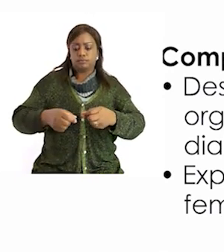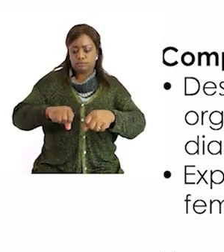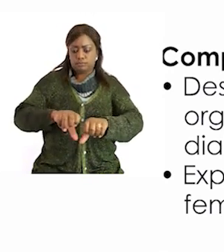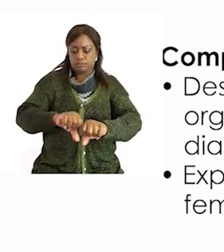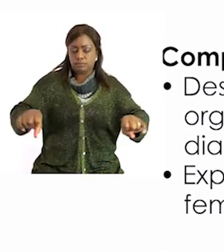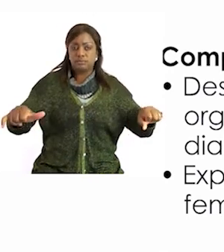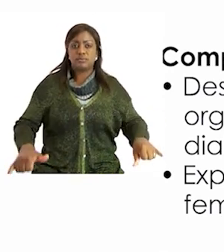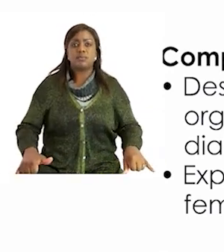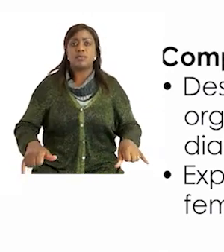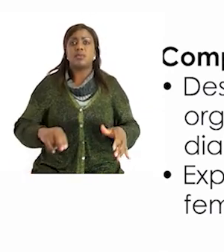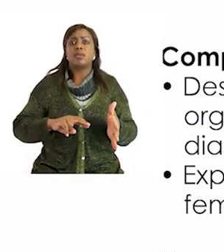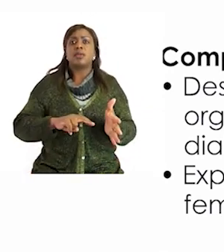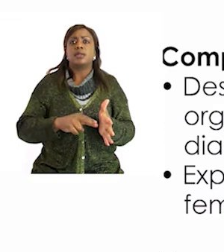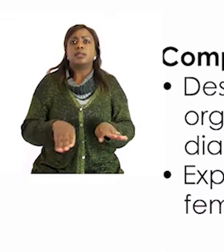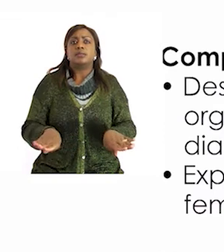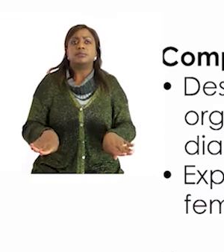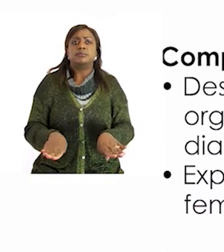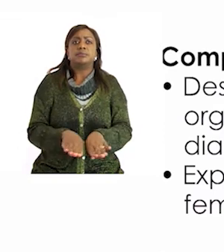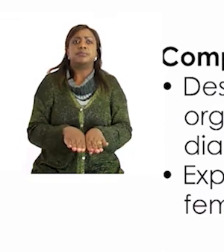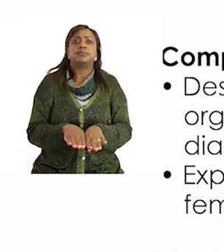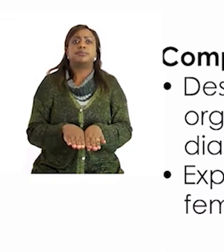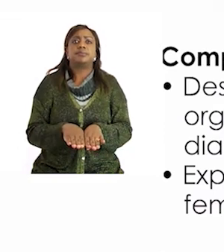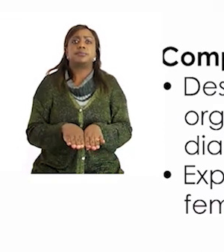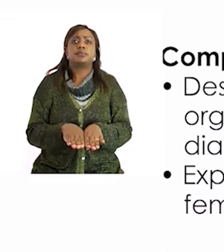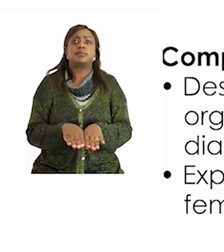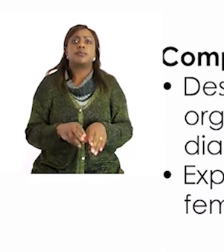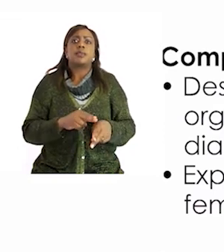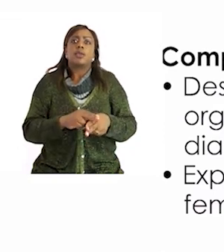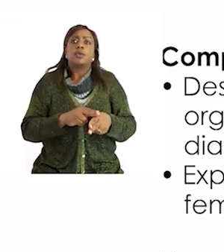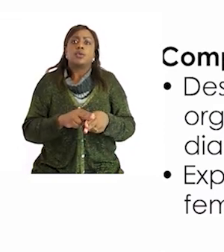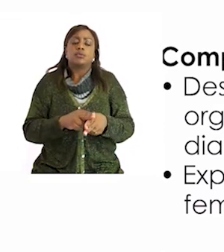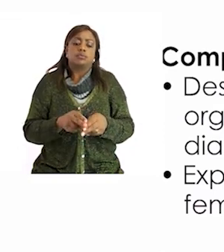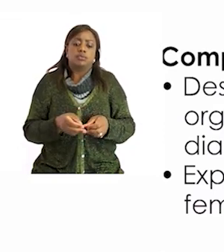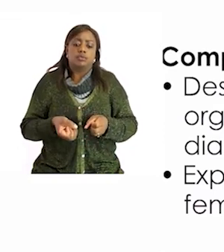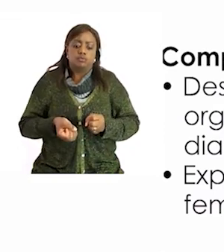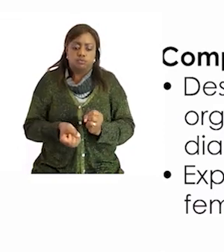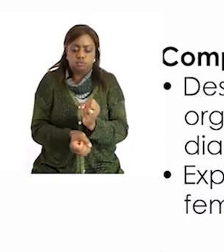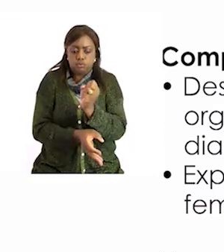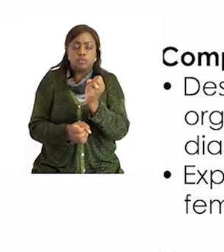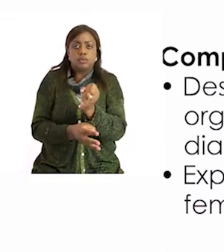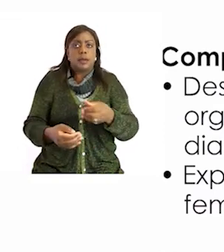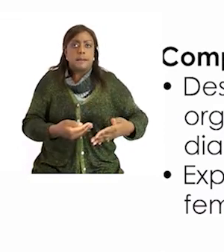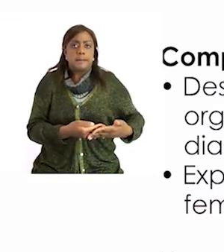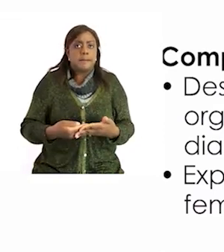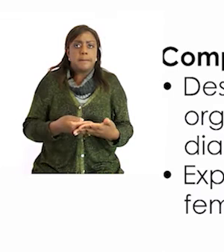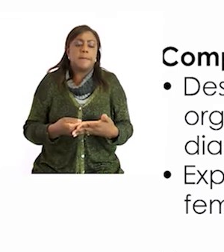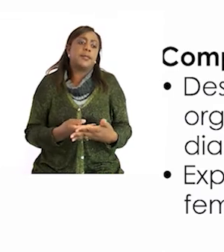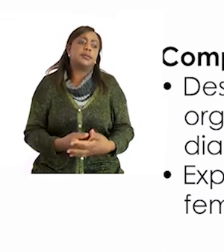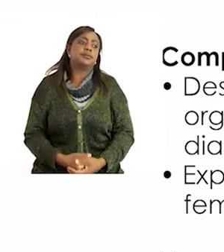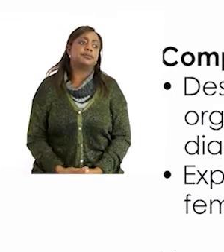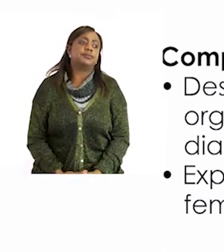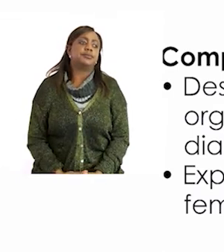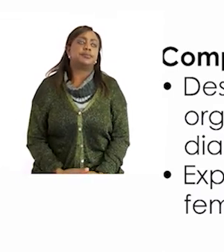It is the system in the human body that reproduces and bears live offspring. In other words, it's responsible